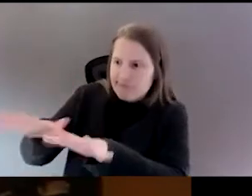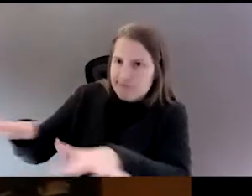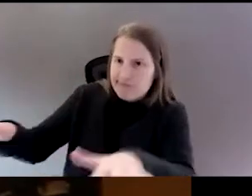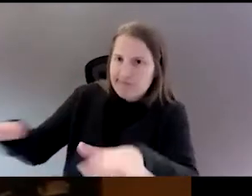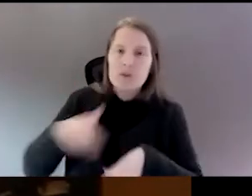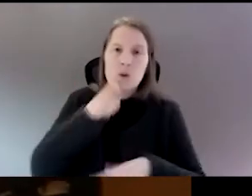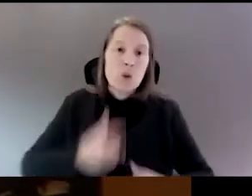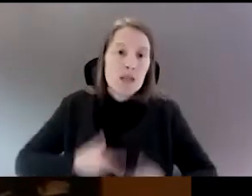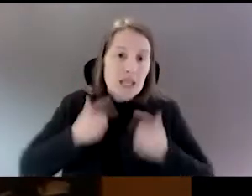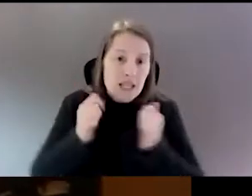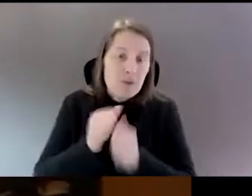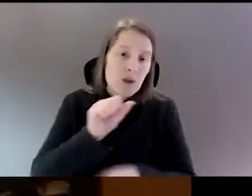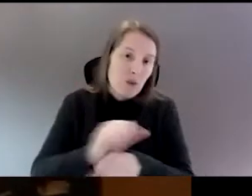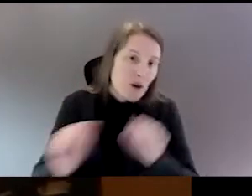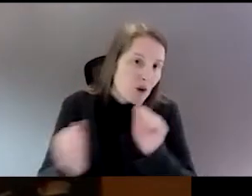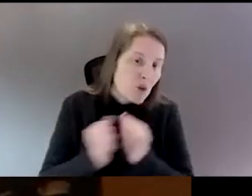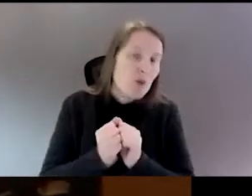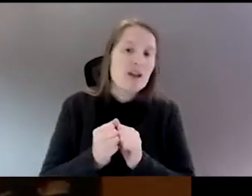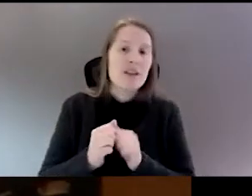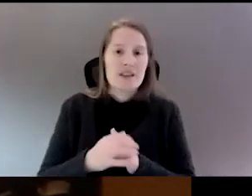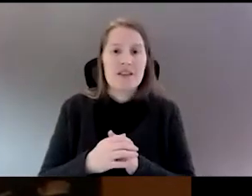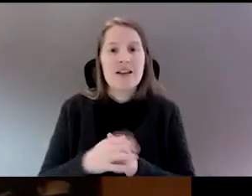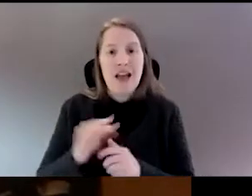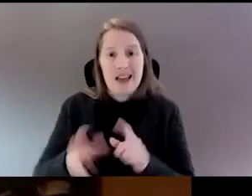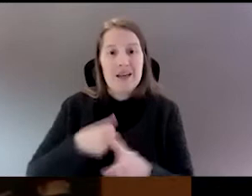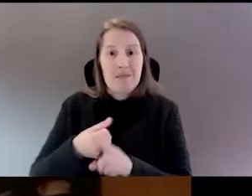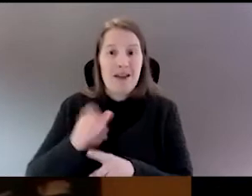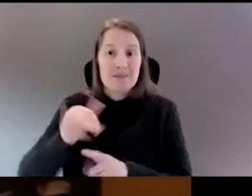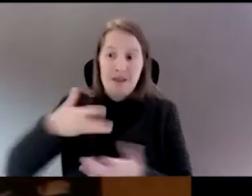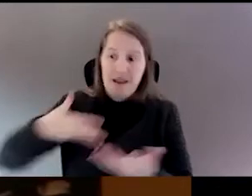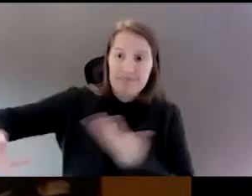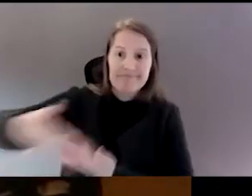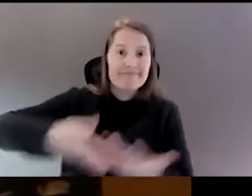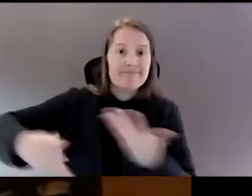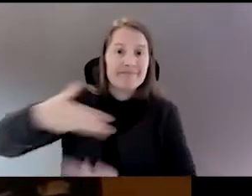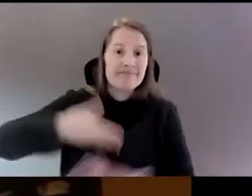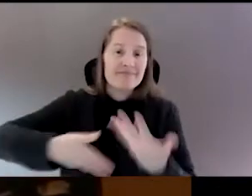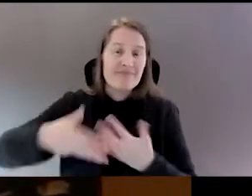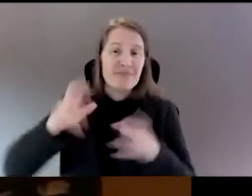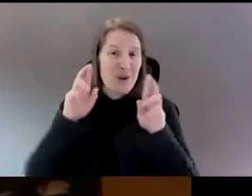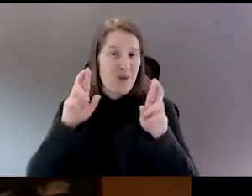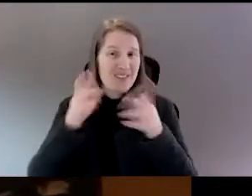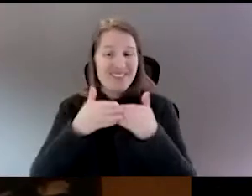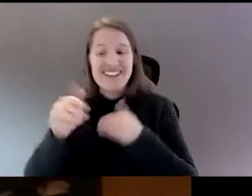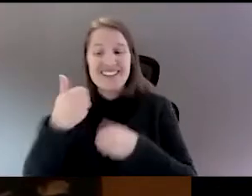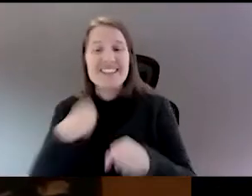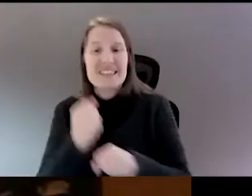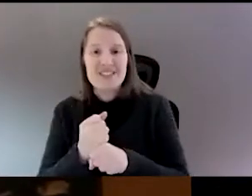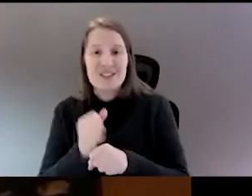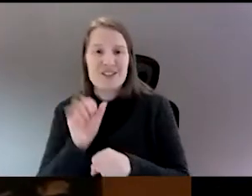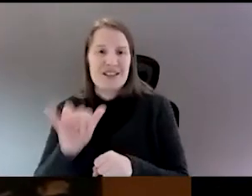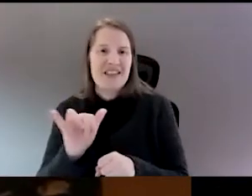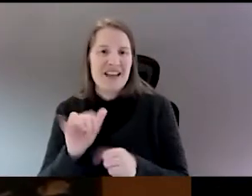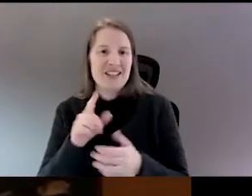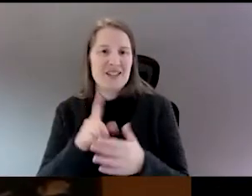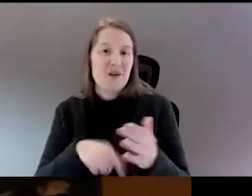with, and are impacted by. So hopefully in the next 10 years, that's what we'll be able to see, and I